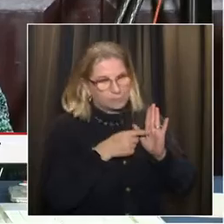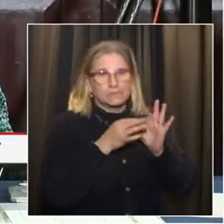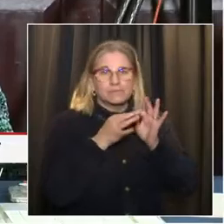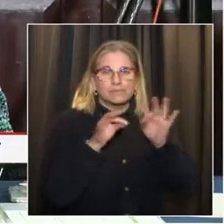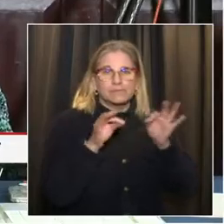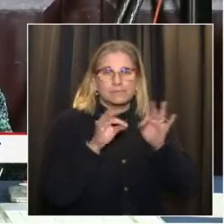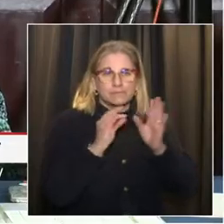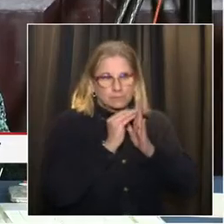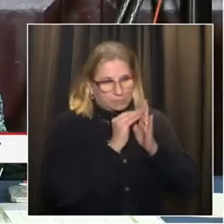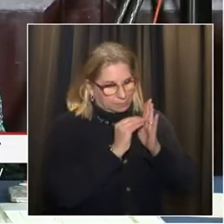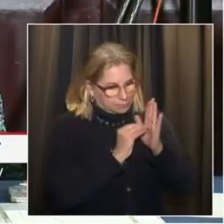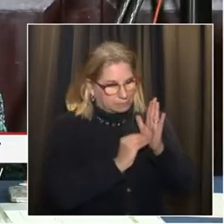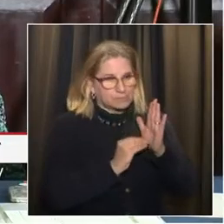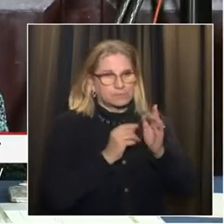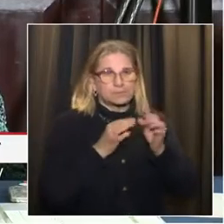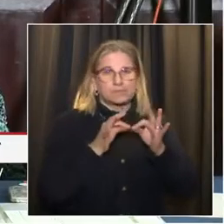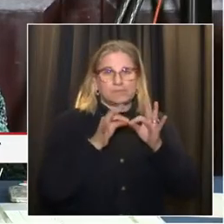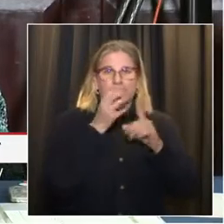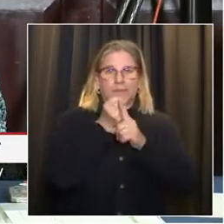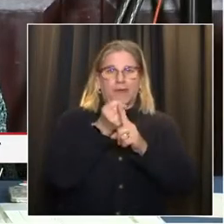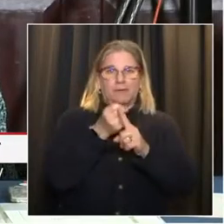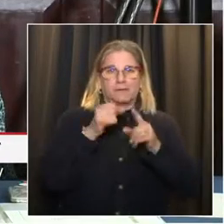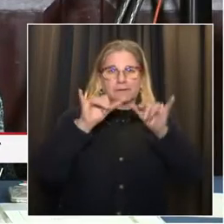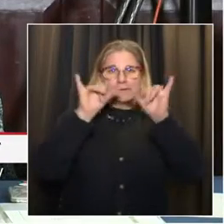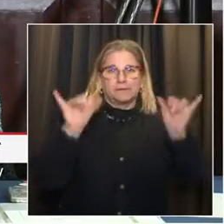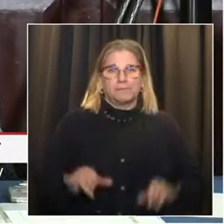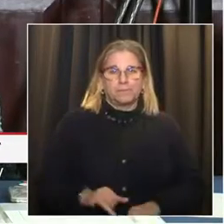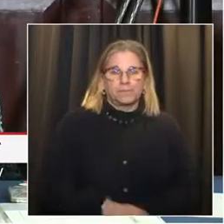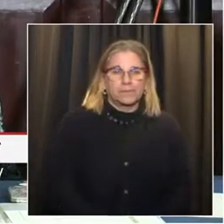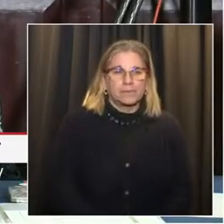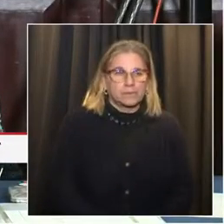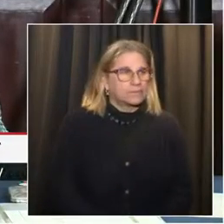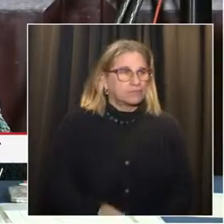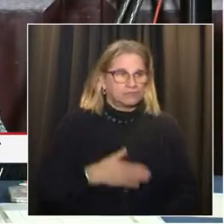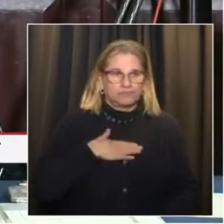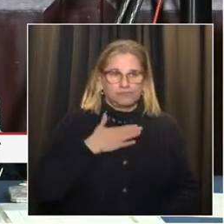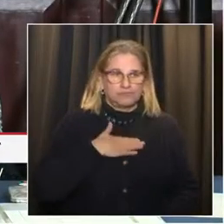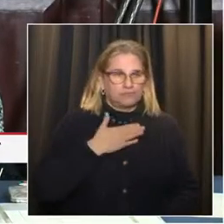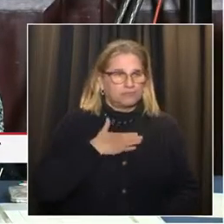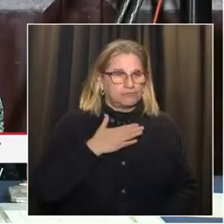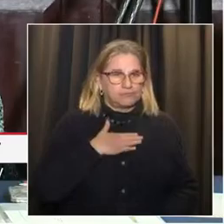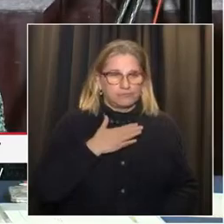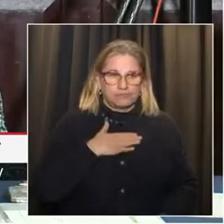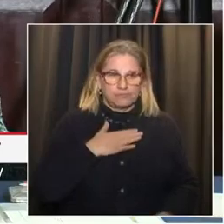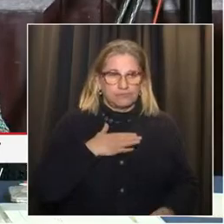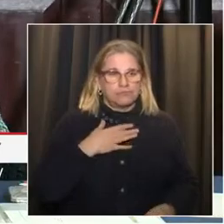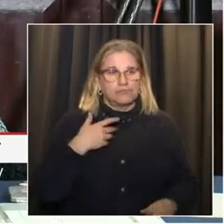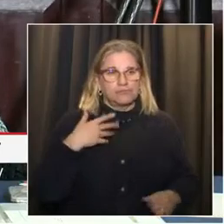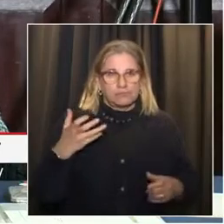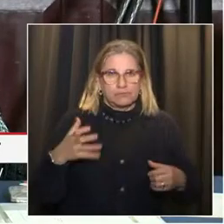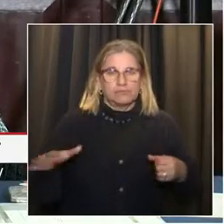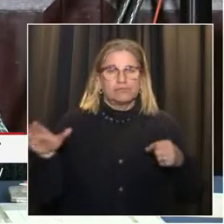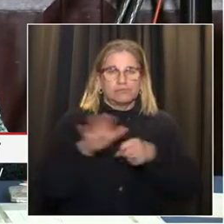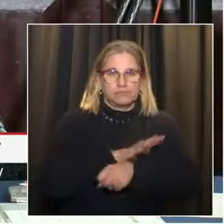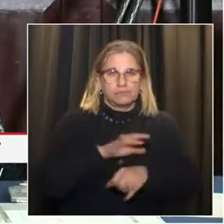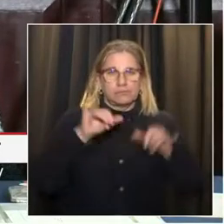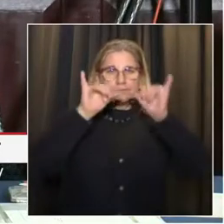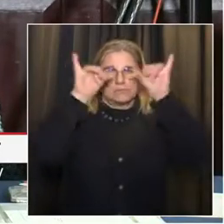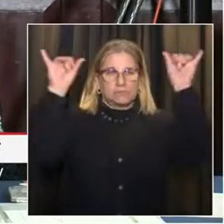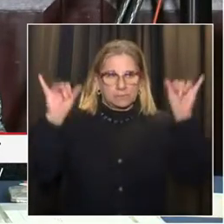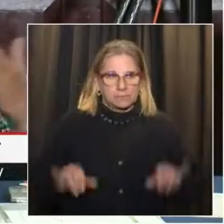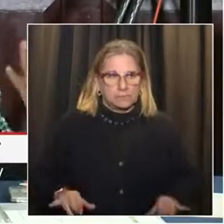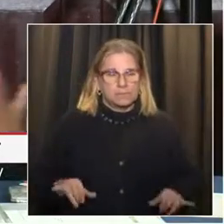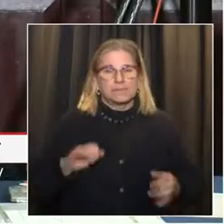But I feel strongly that we have to reset this system. And it's not one piece of legislation. It's not